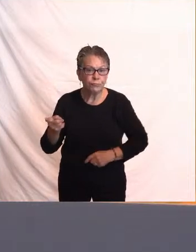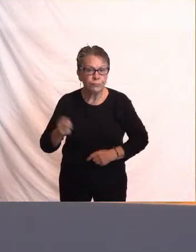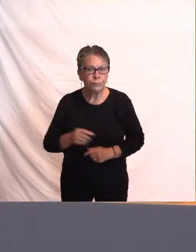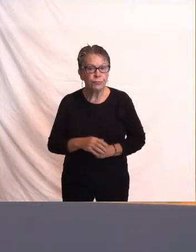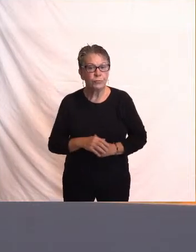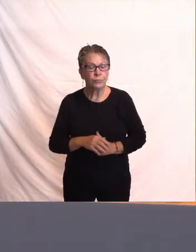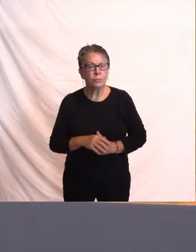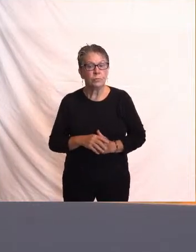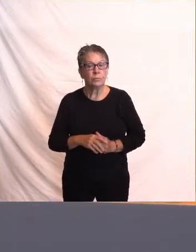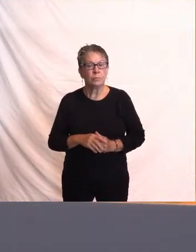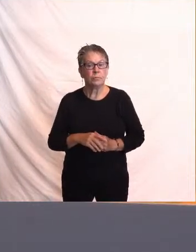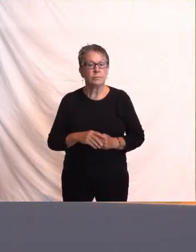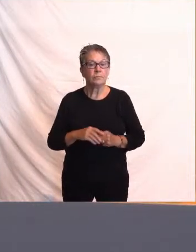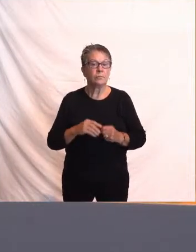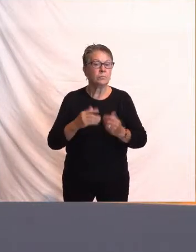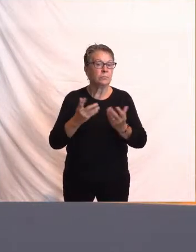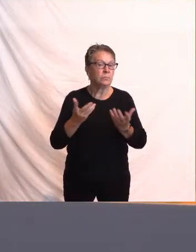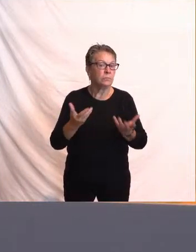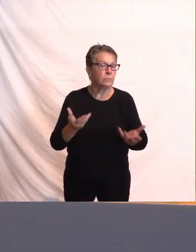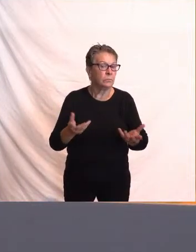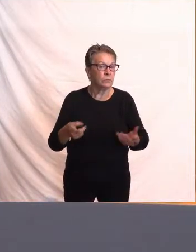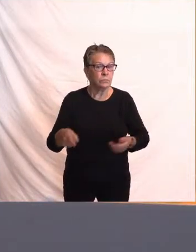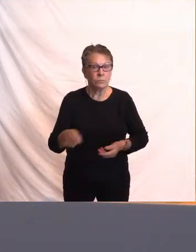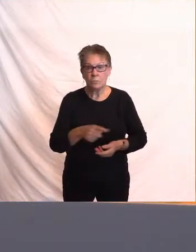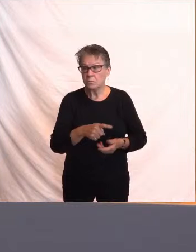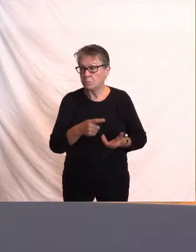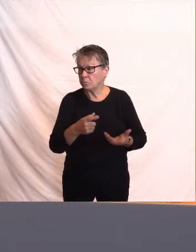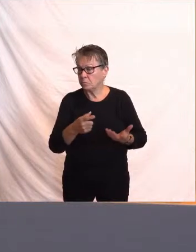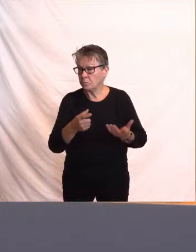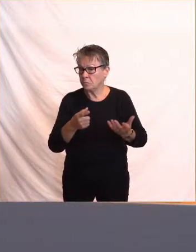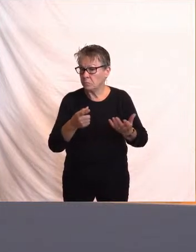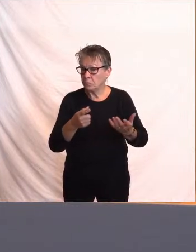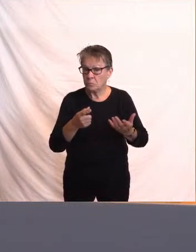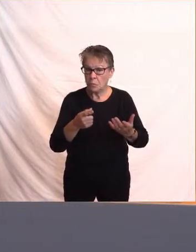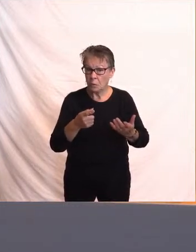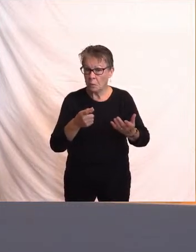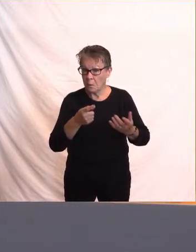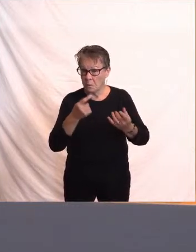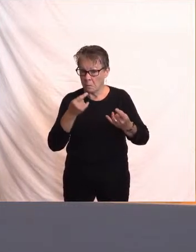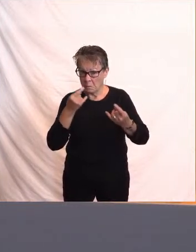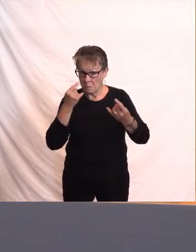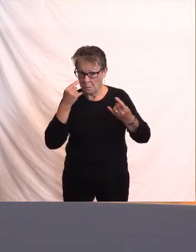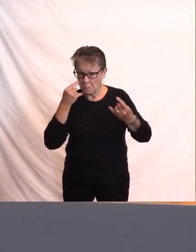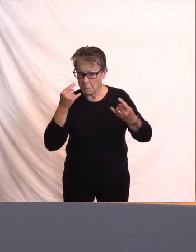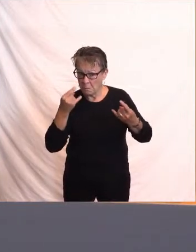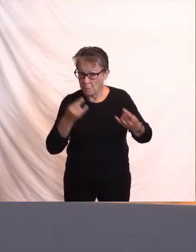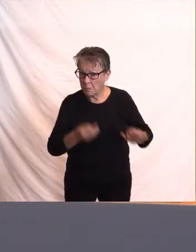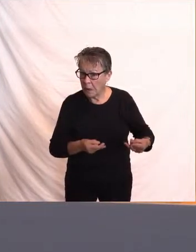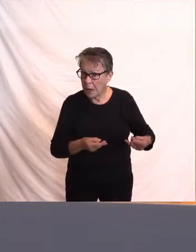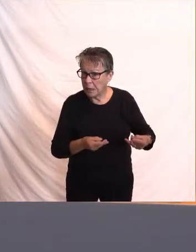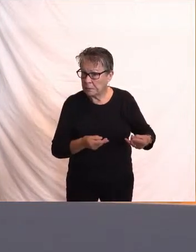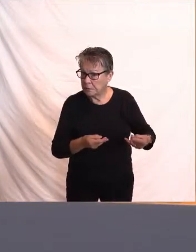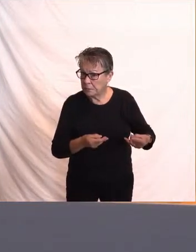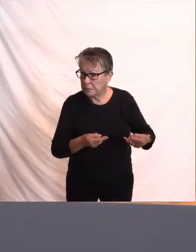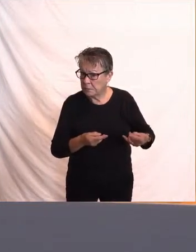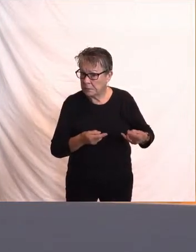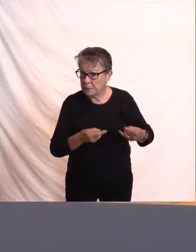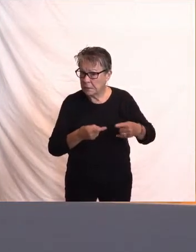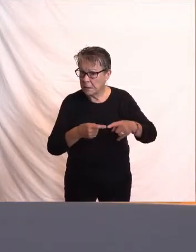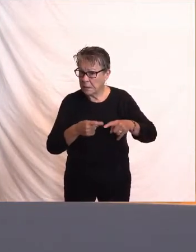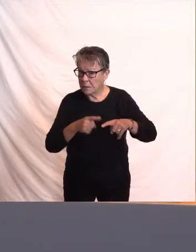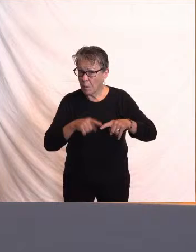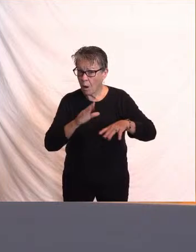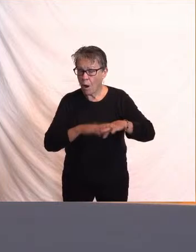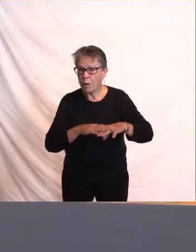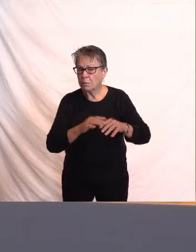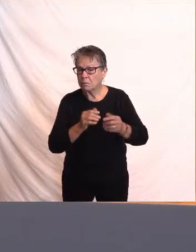I talk about taking away the recommendation as far as masking goes? When several things are happening. When either the virus is less